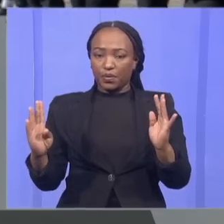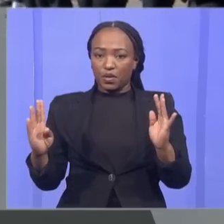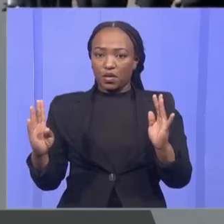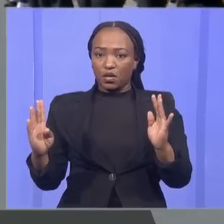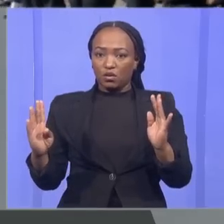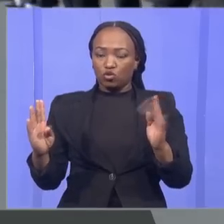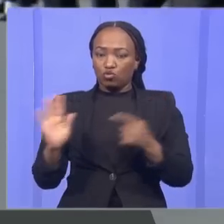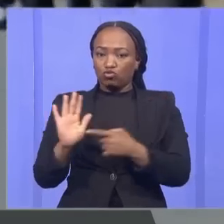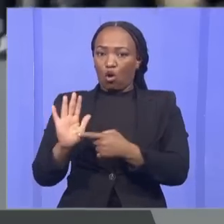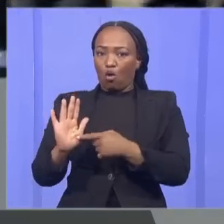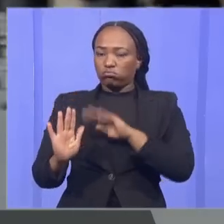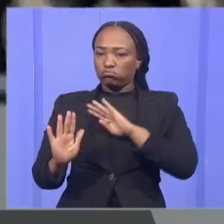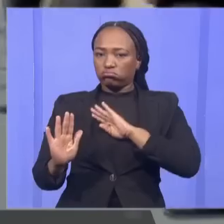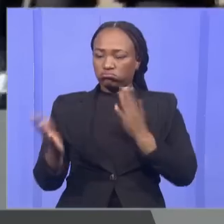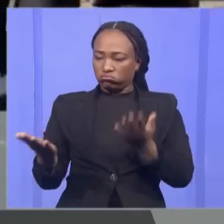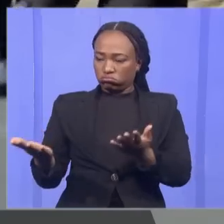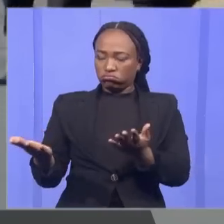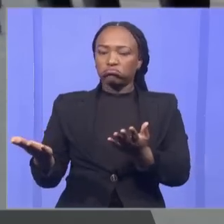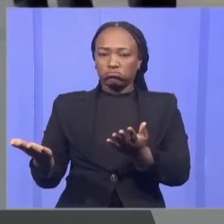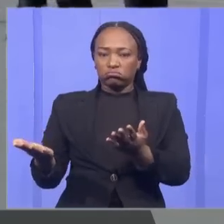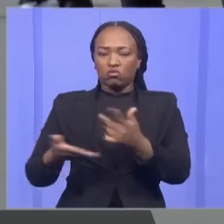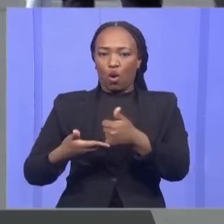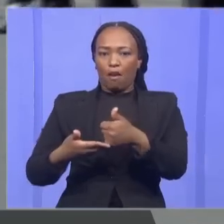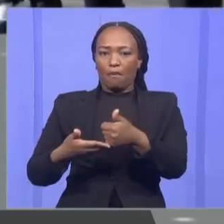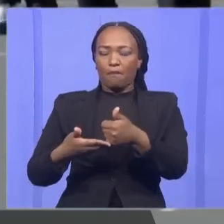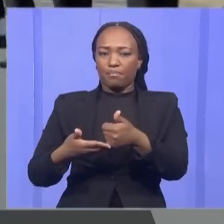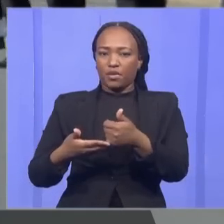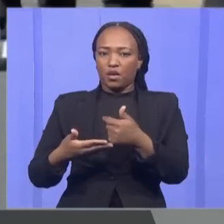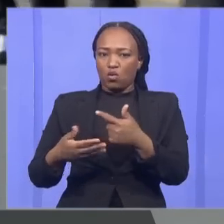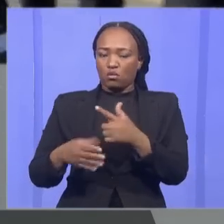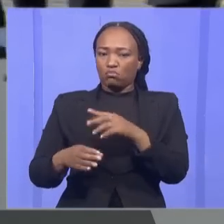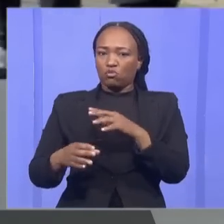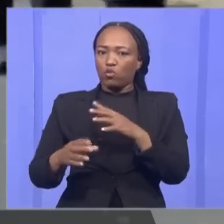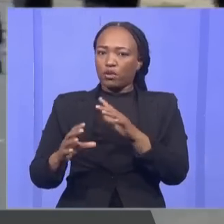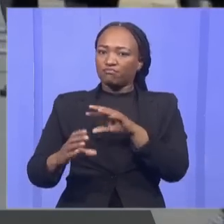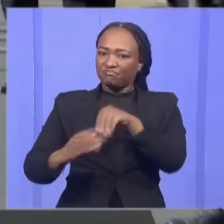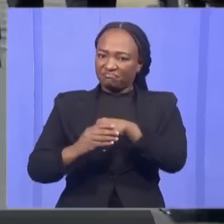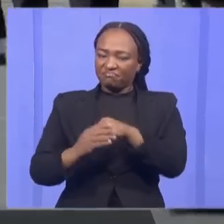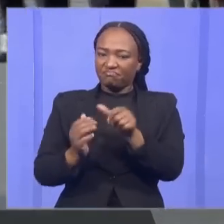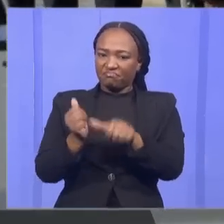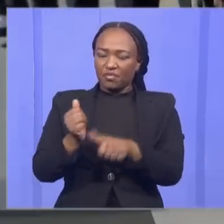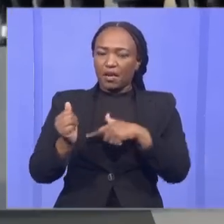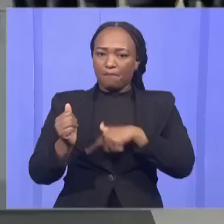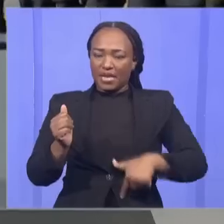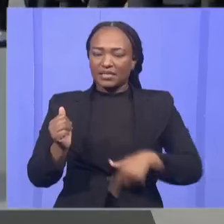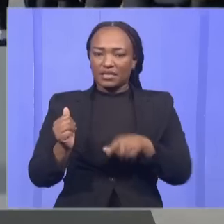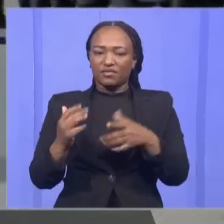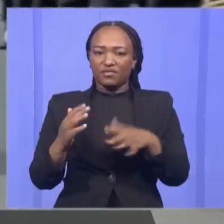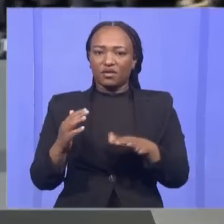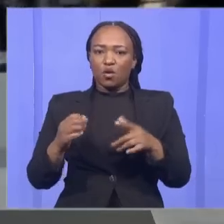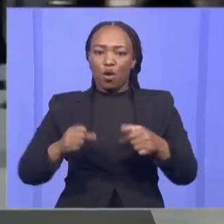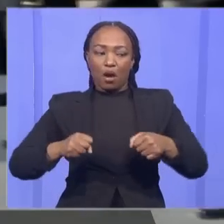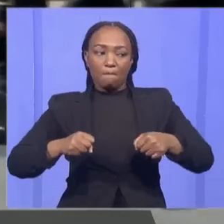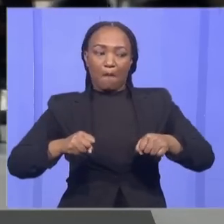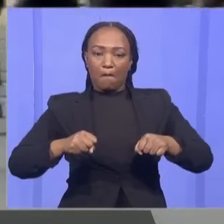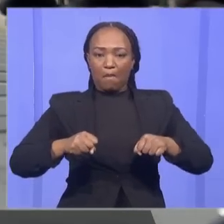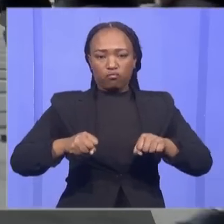president-elect. But it's also symbolic in the sense that, you know, as the motorcade is passing